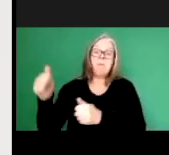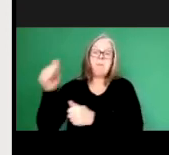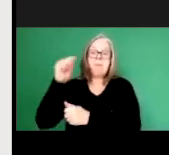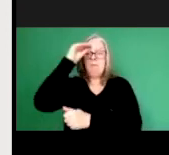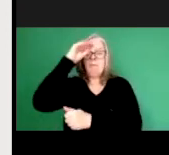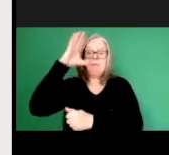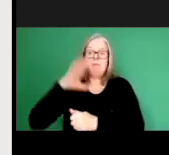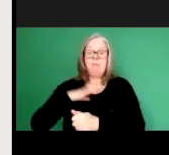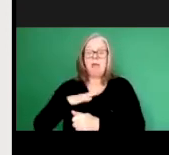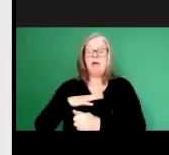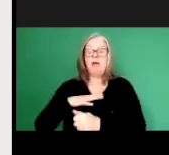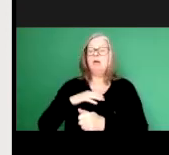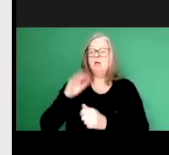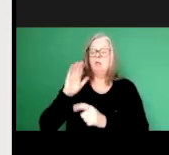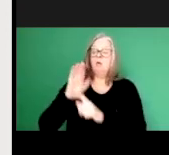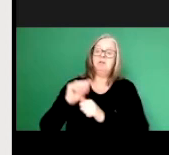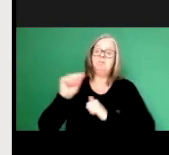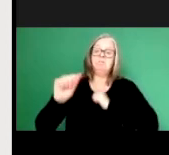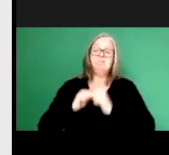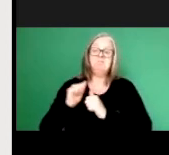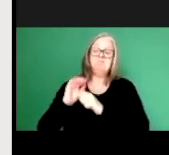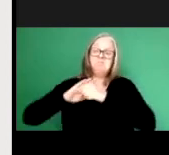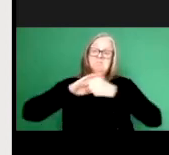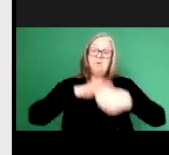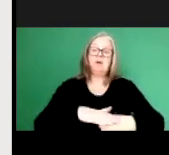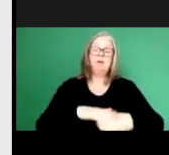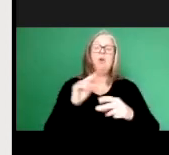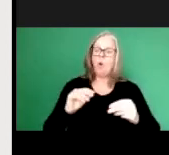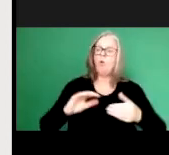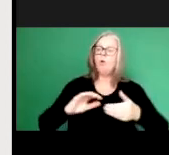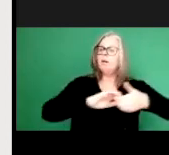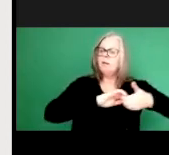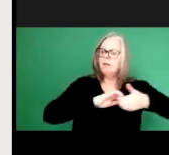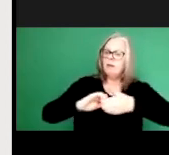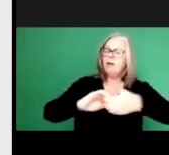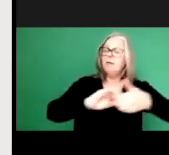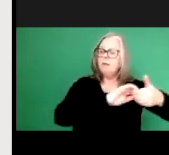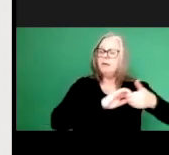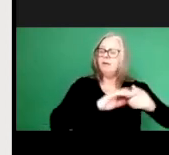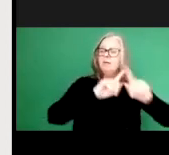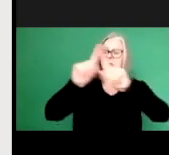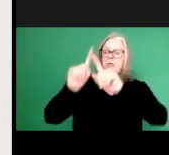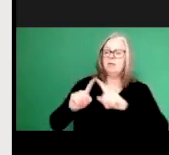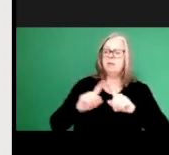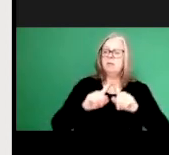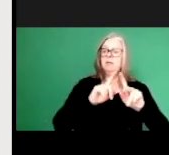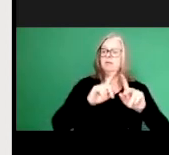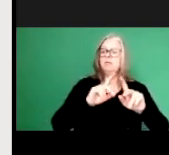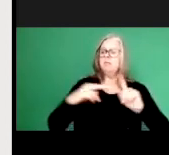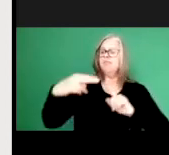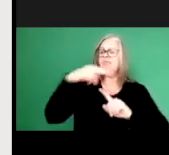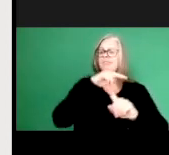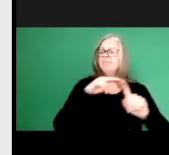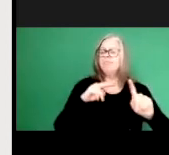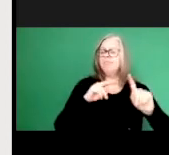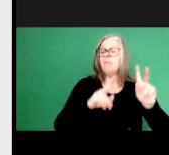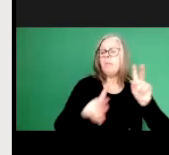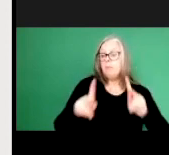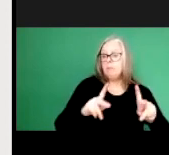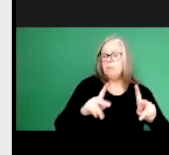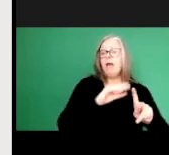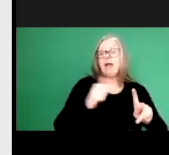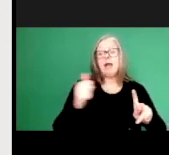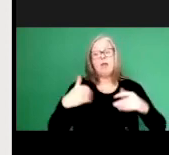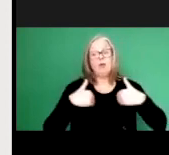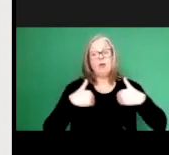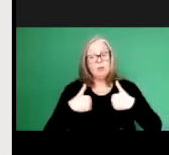who self-wills his action, but a collaborative amalgamation of acts for many human and non-human creatures that form an